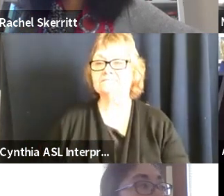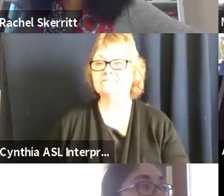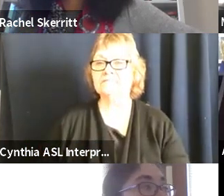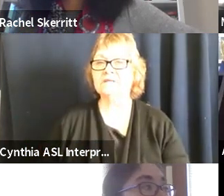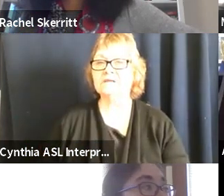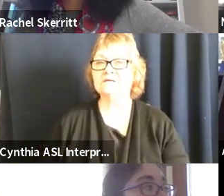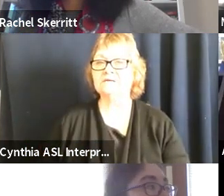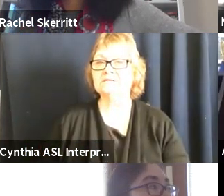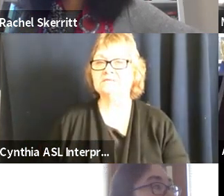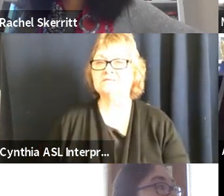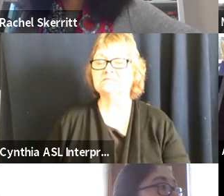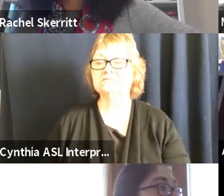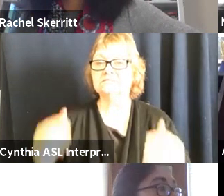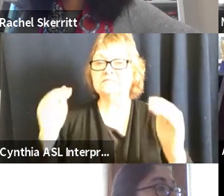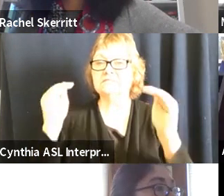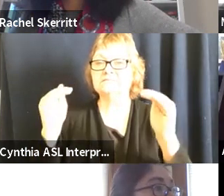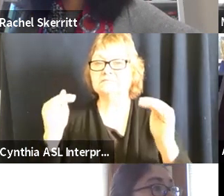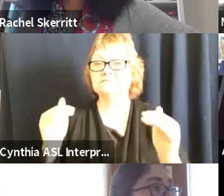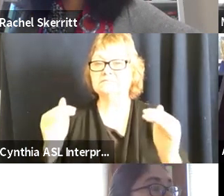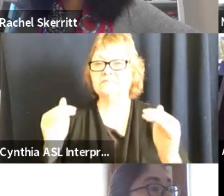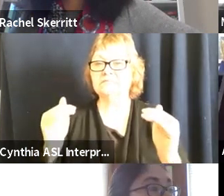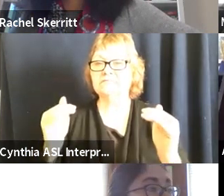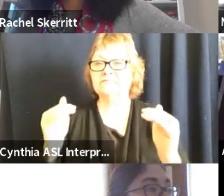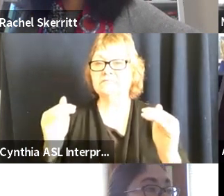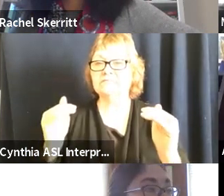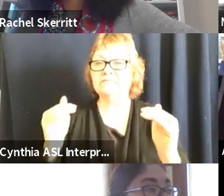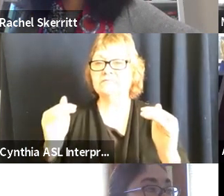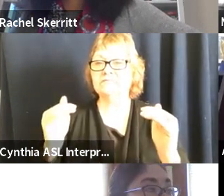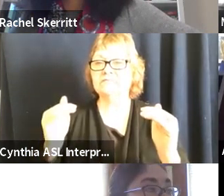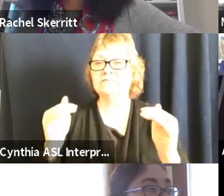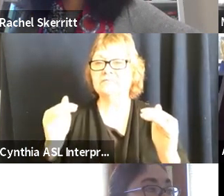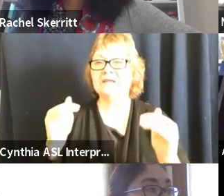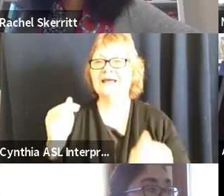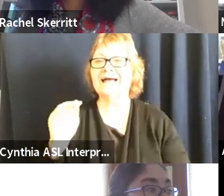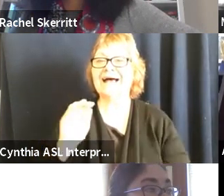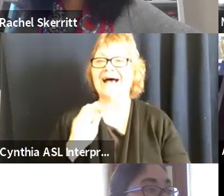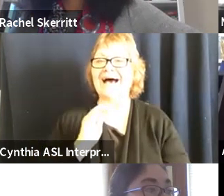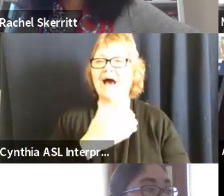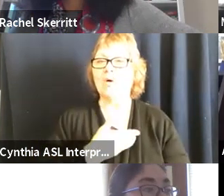Okay, so now we have reached our Cantonese speakers,